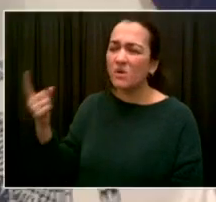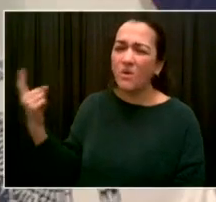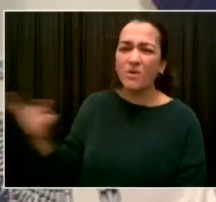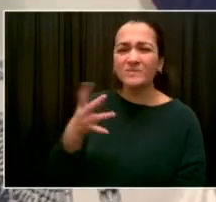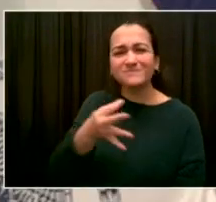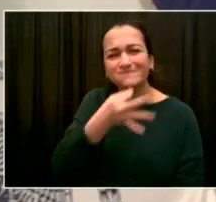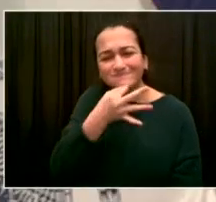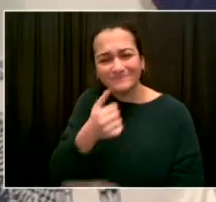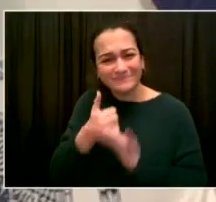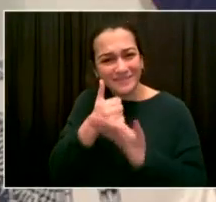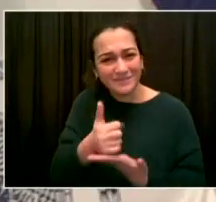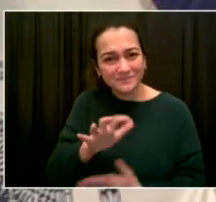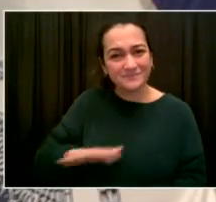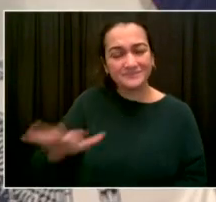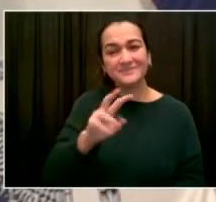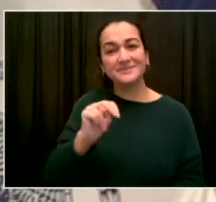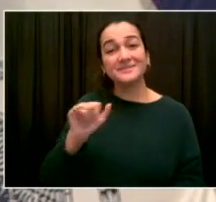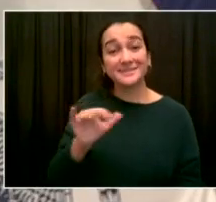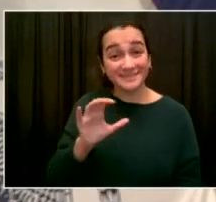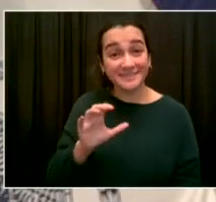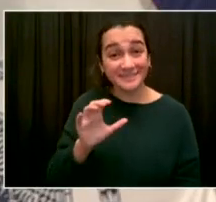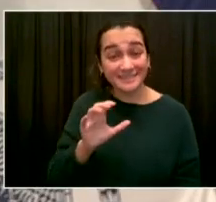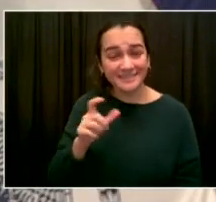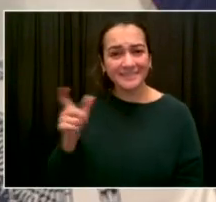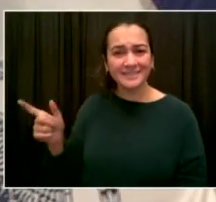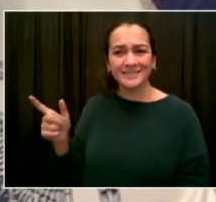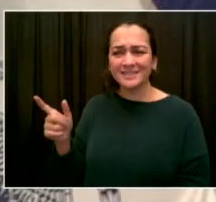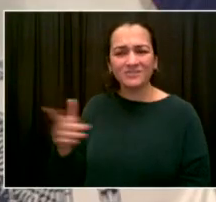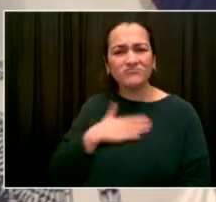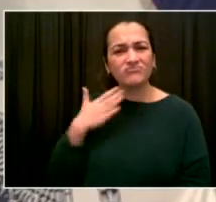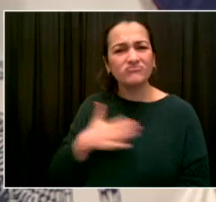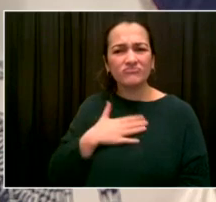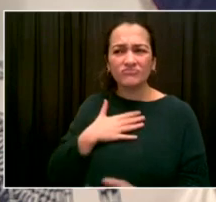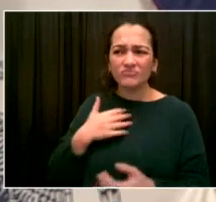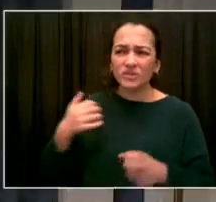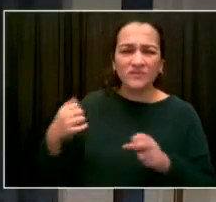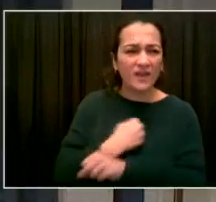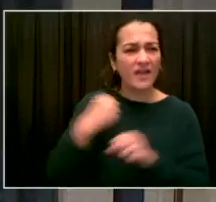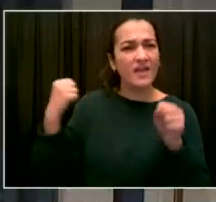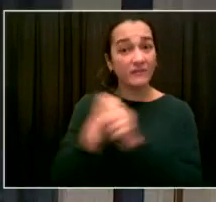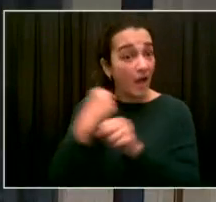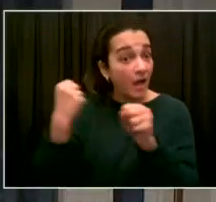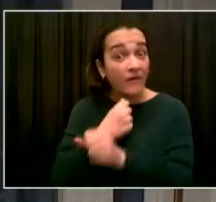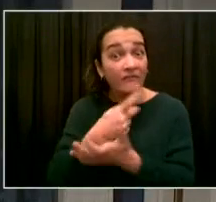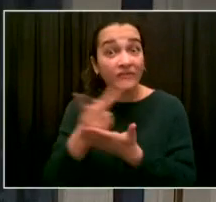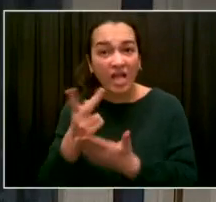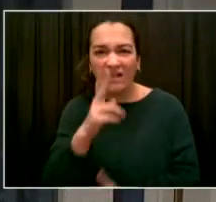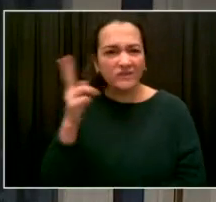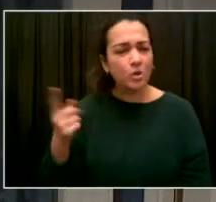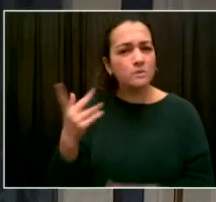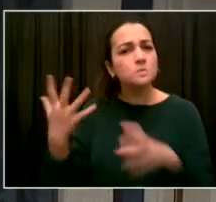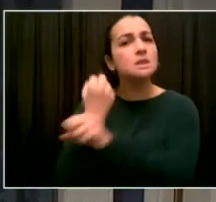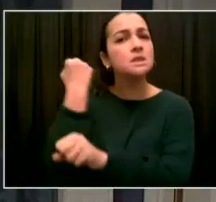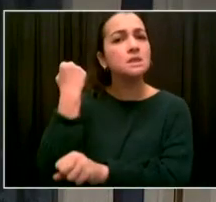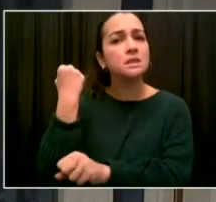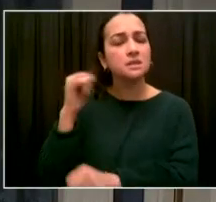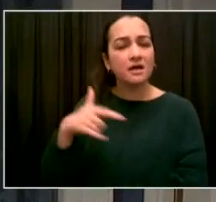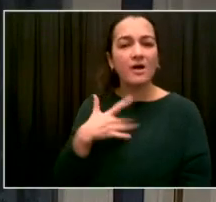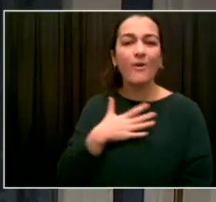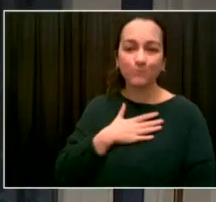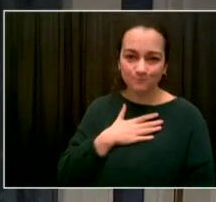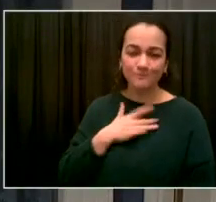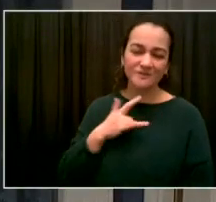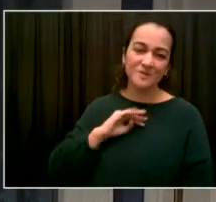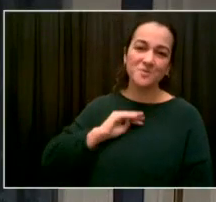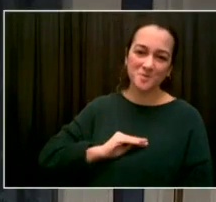it helps to have a majority leader come from your city. Yes, first time ever. But let me just say, let me return the compliment. I cannot tell